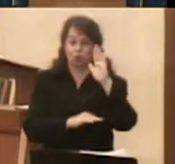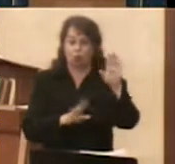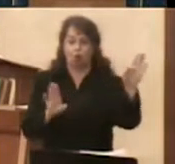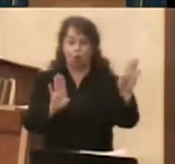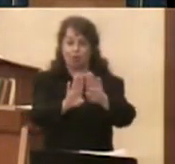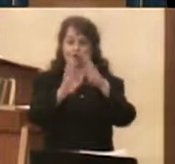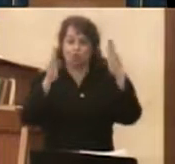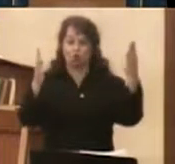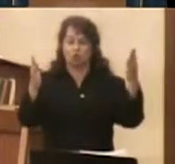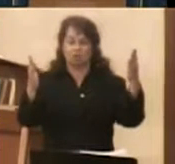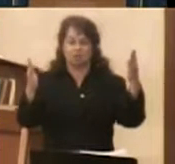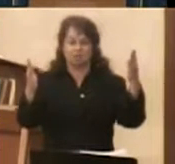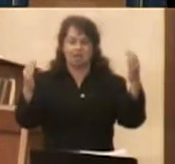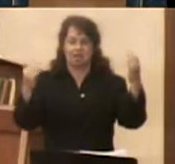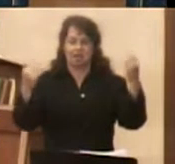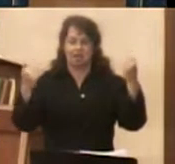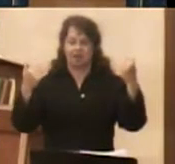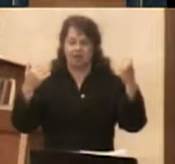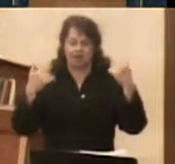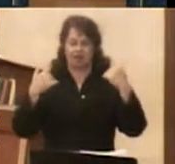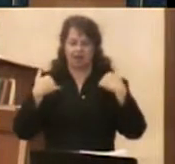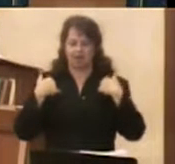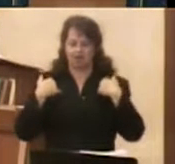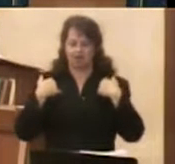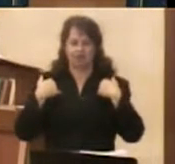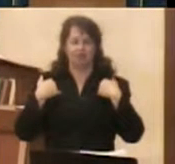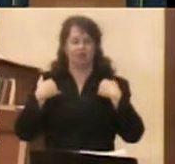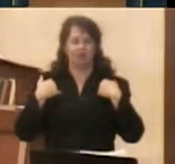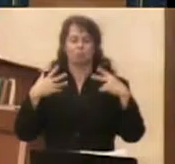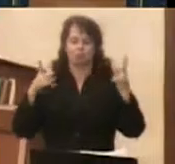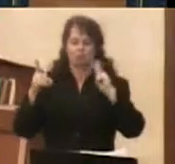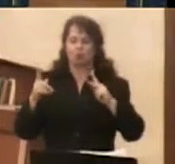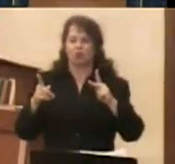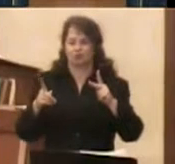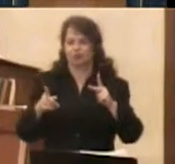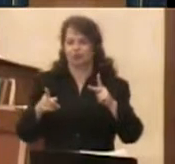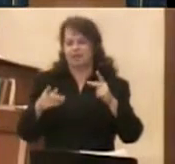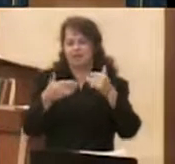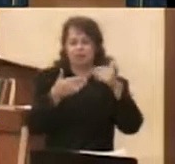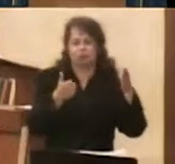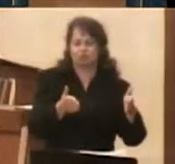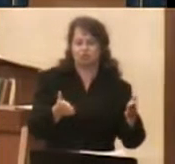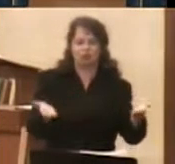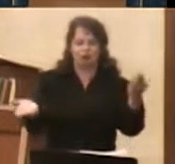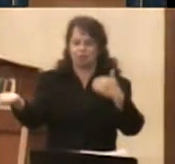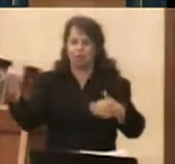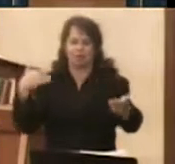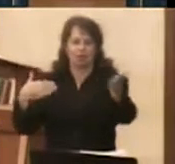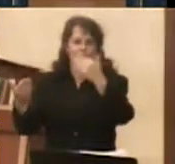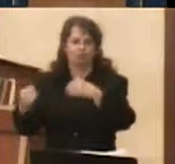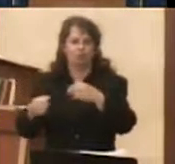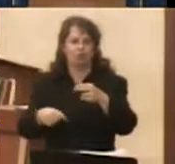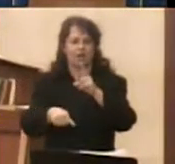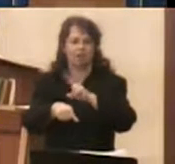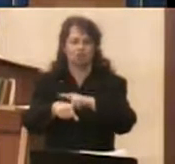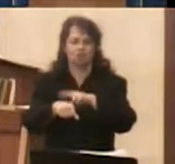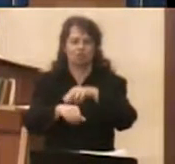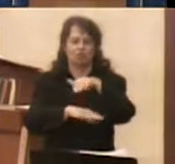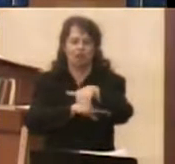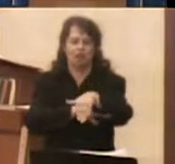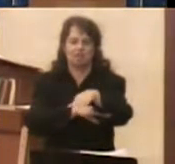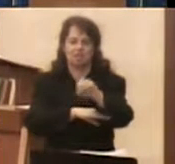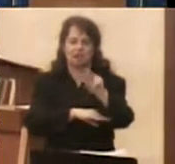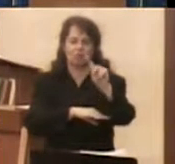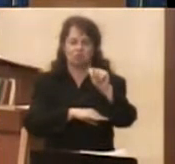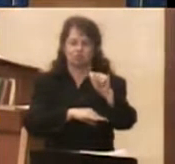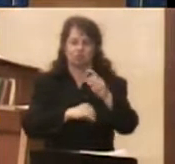and our outdoor space to this neighborhood around us and be reminding again those that perhaps live right next